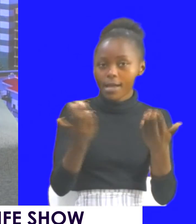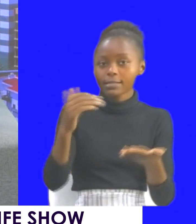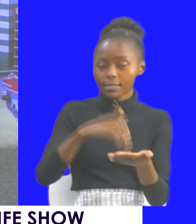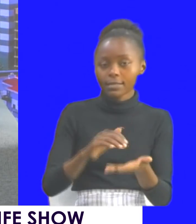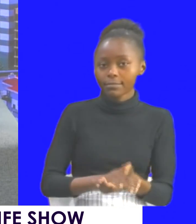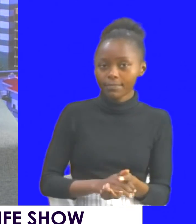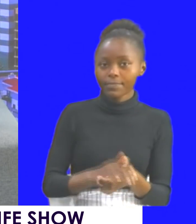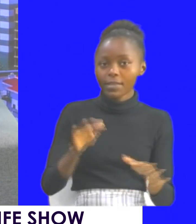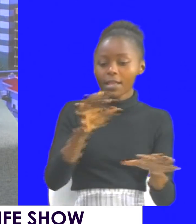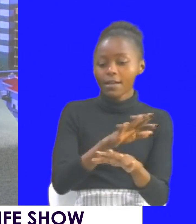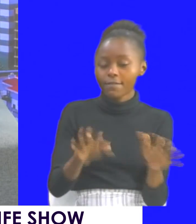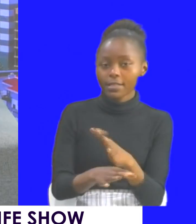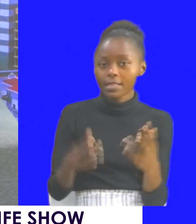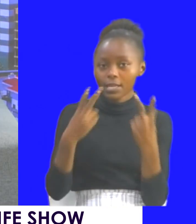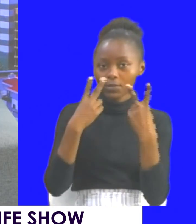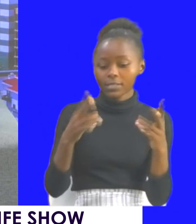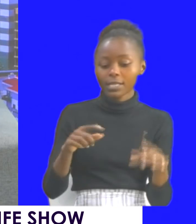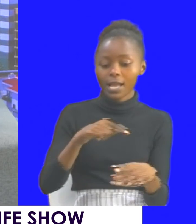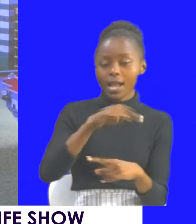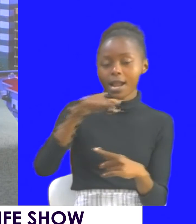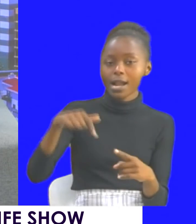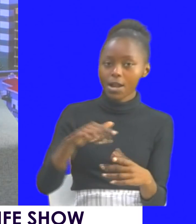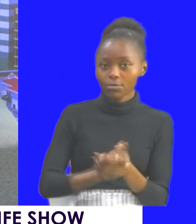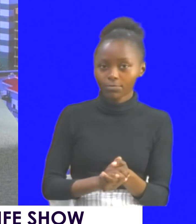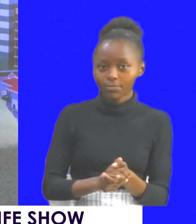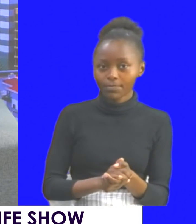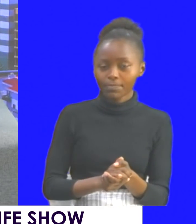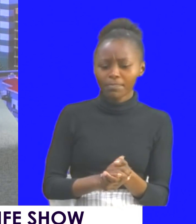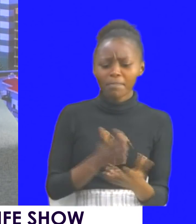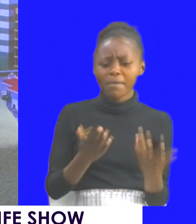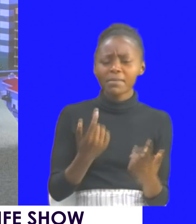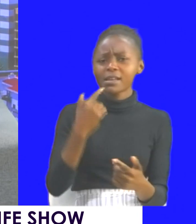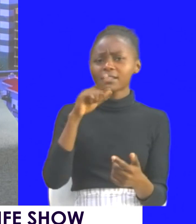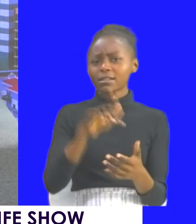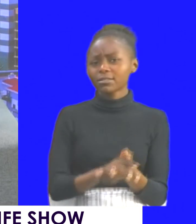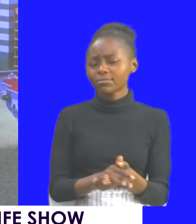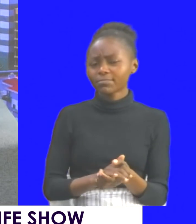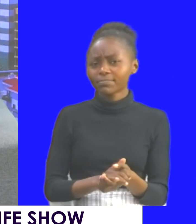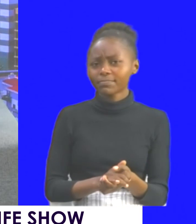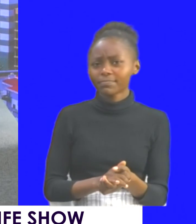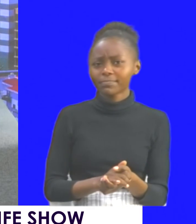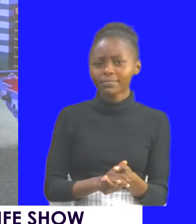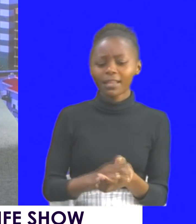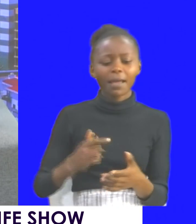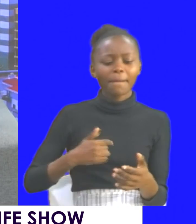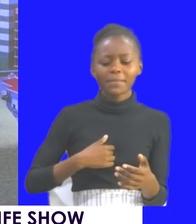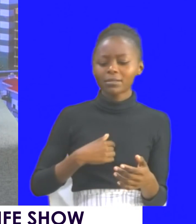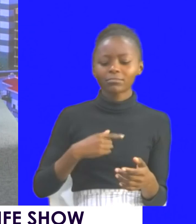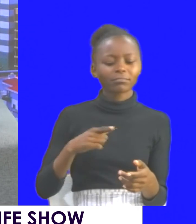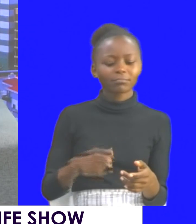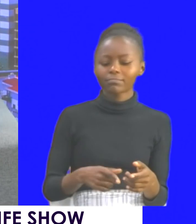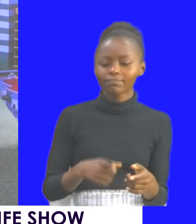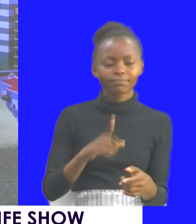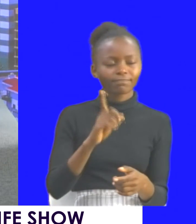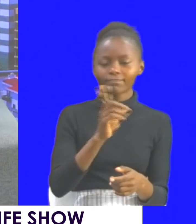Everything that is you're seeing around you may be telling you, no, it is not here that I'm supposed to be. That doesn't